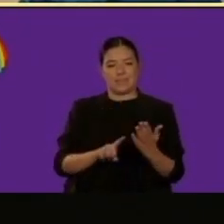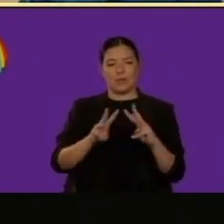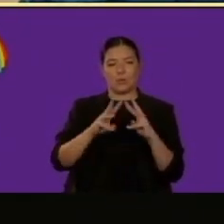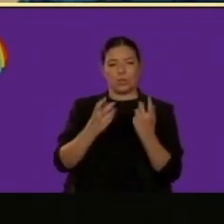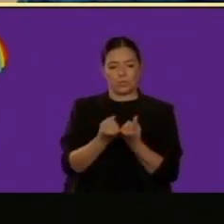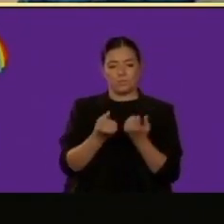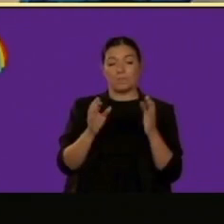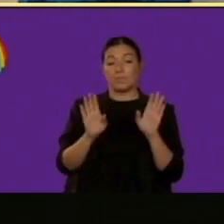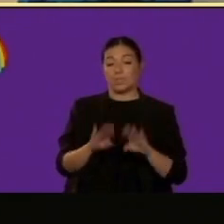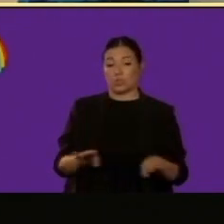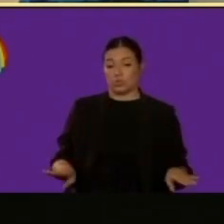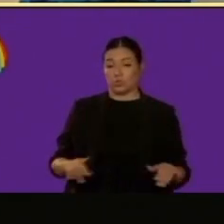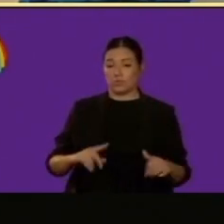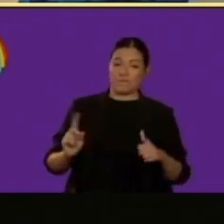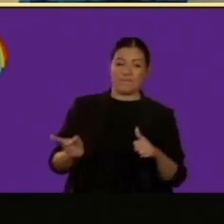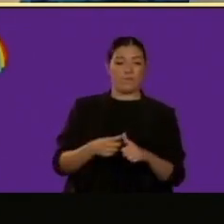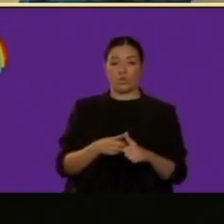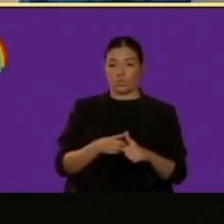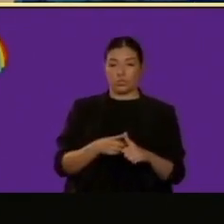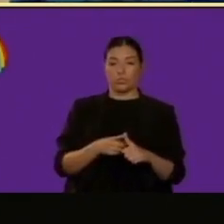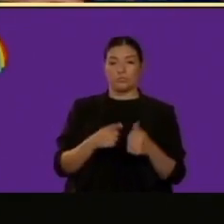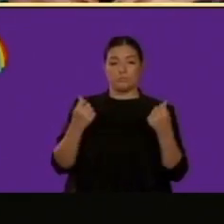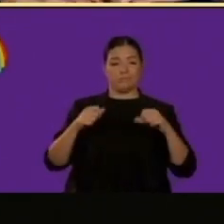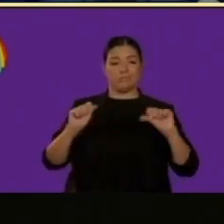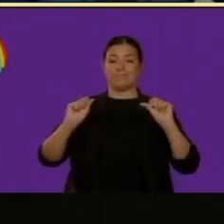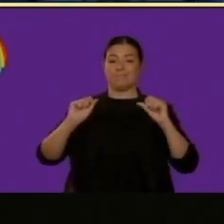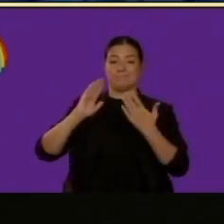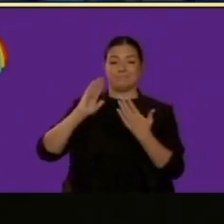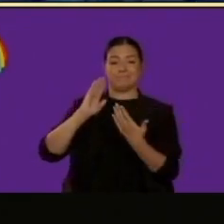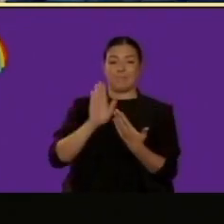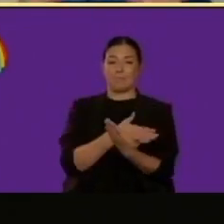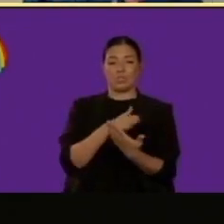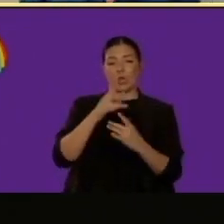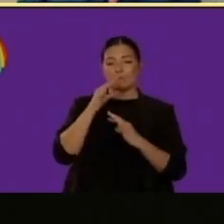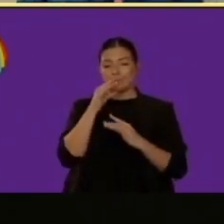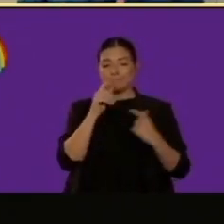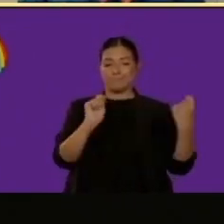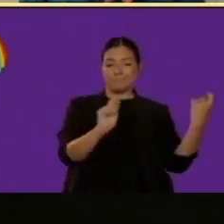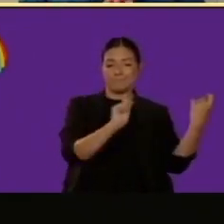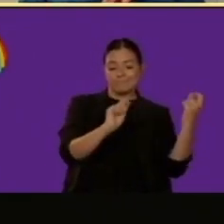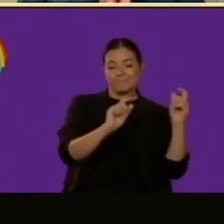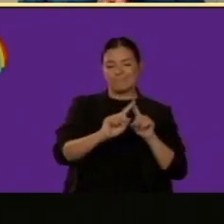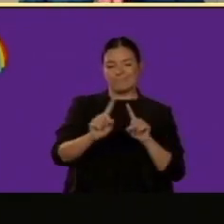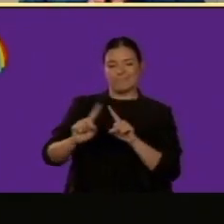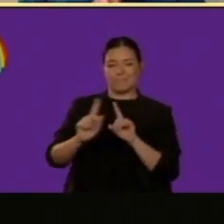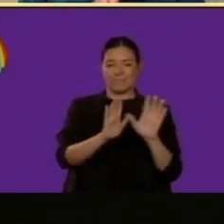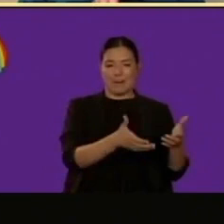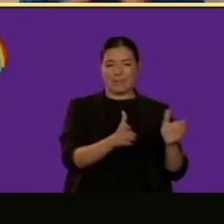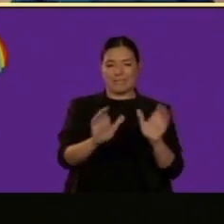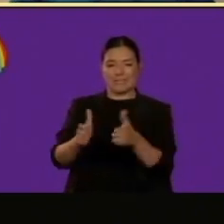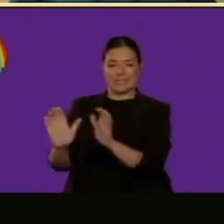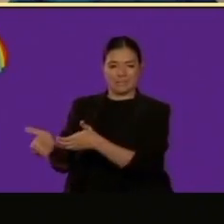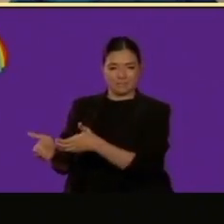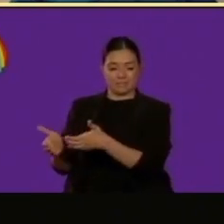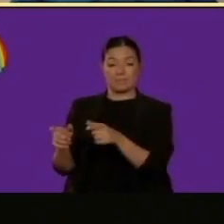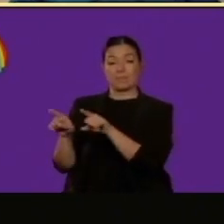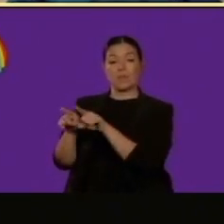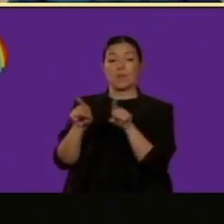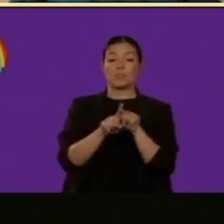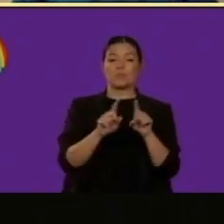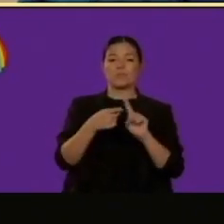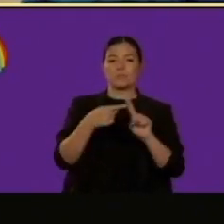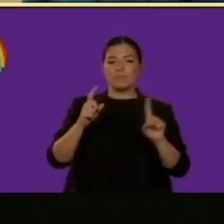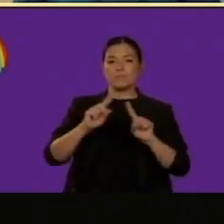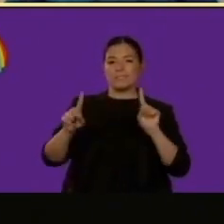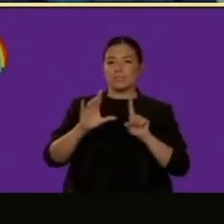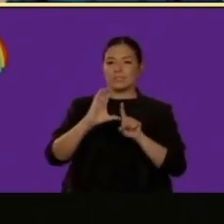very easy to do things in Scratch, and the sky is very high. We can do incredible things, and it is very